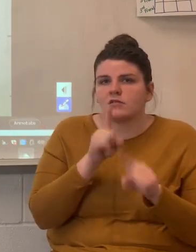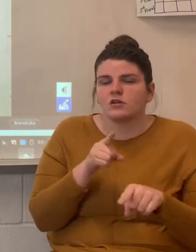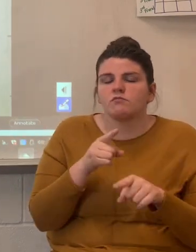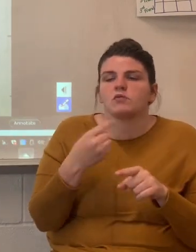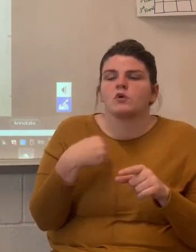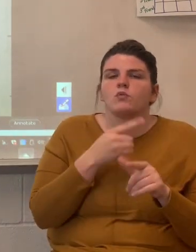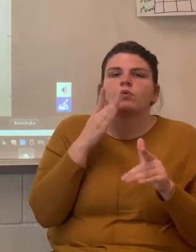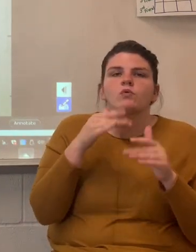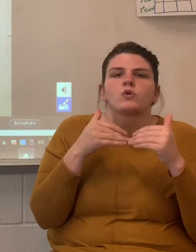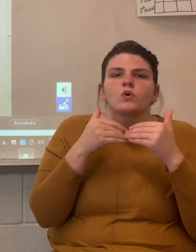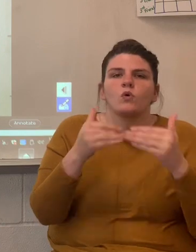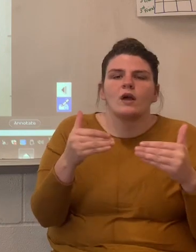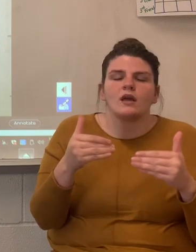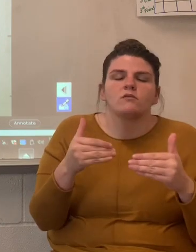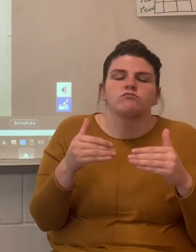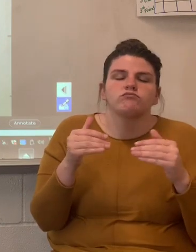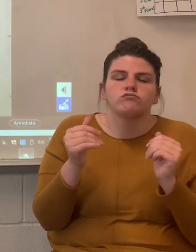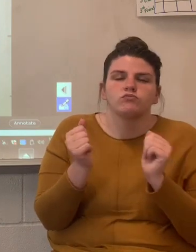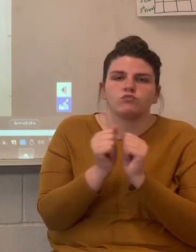still see it down here.